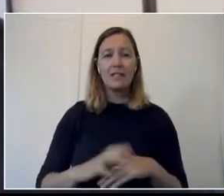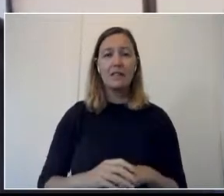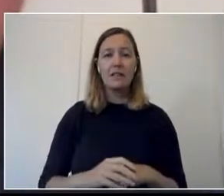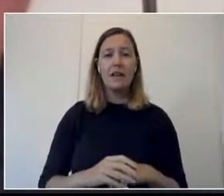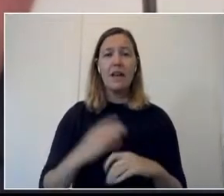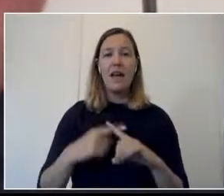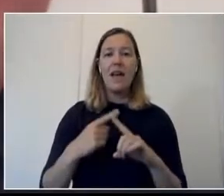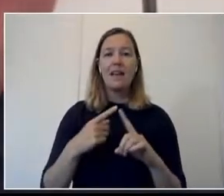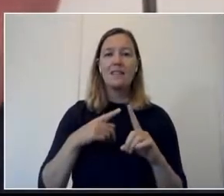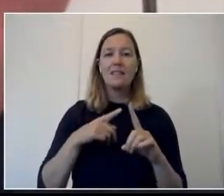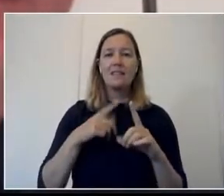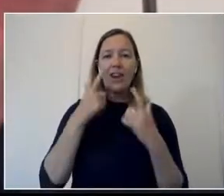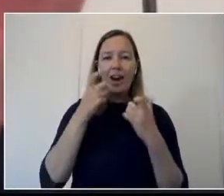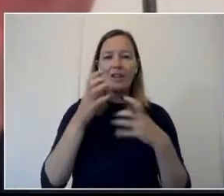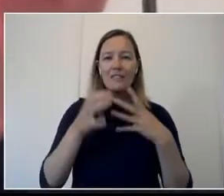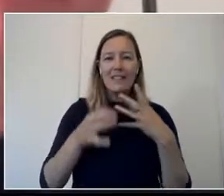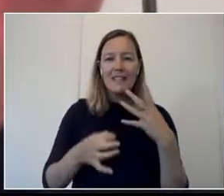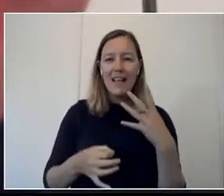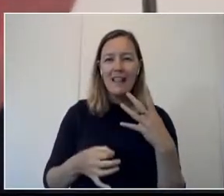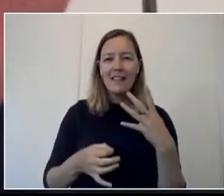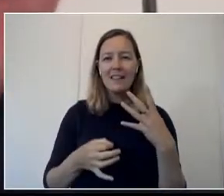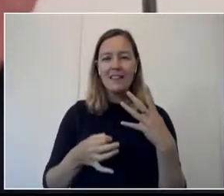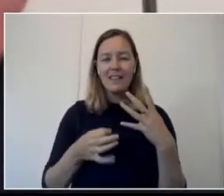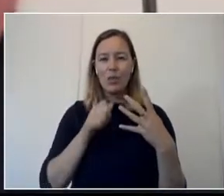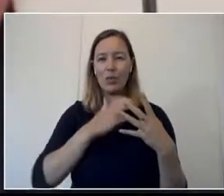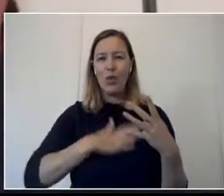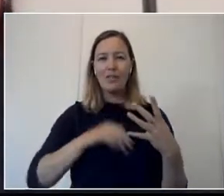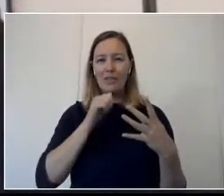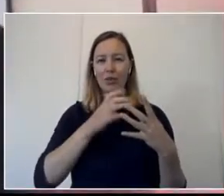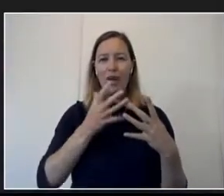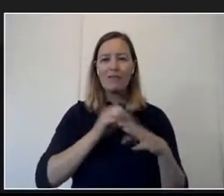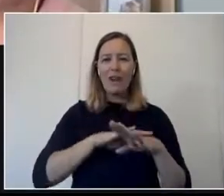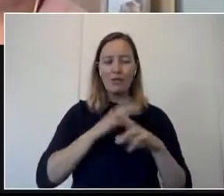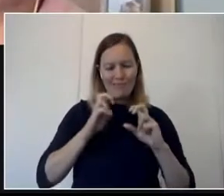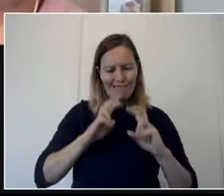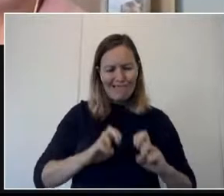ferret out if you've got half an hour and you want to poke around in the report.